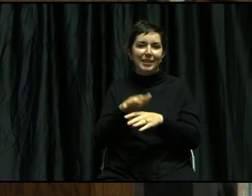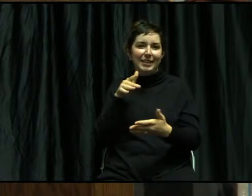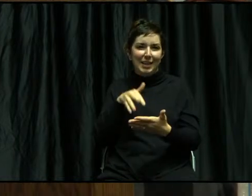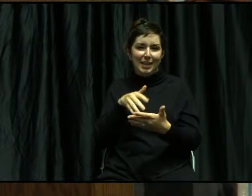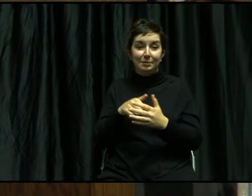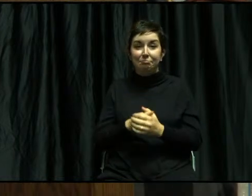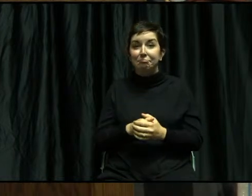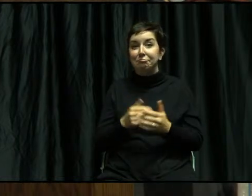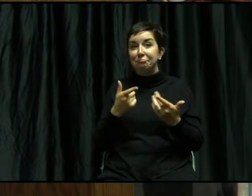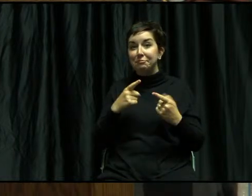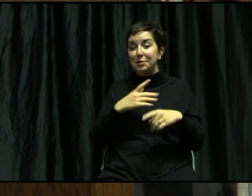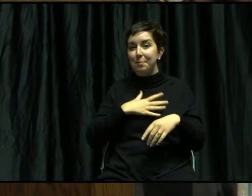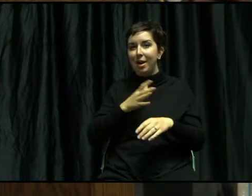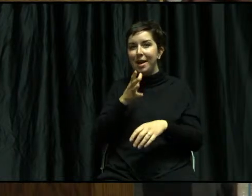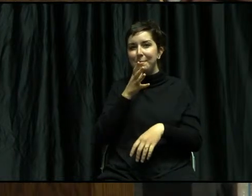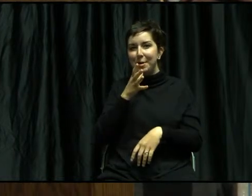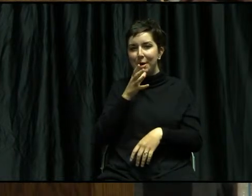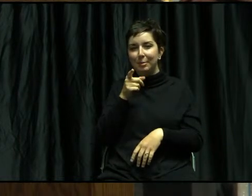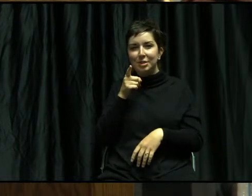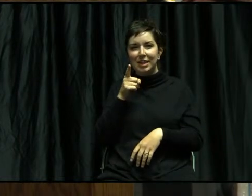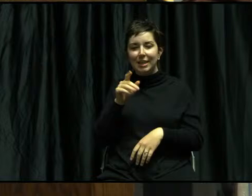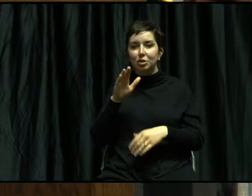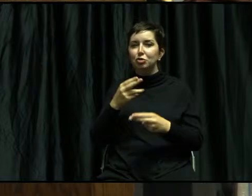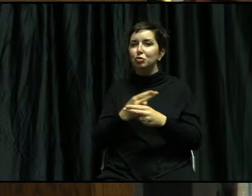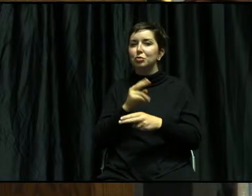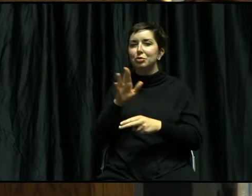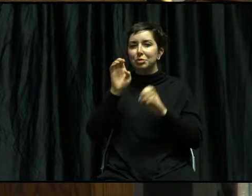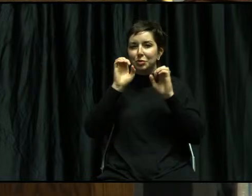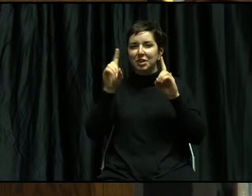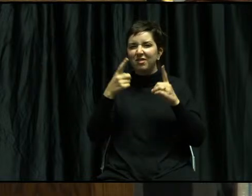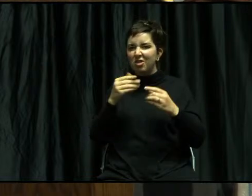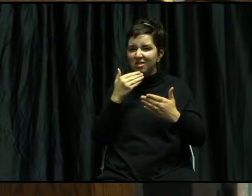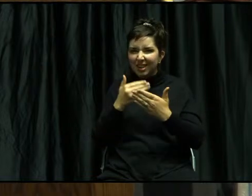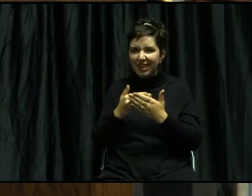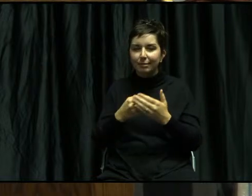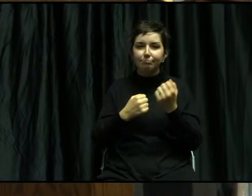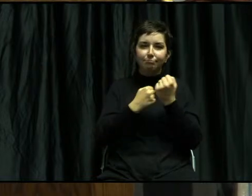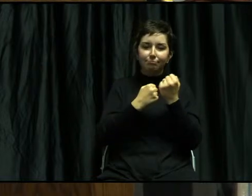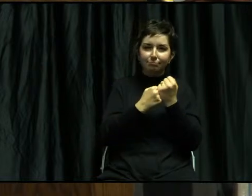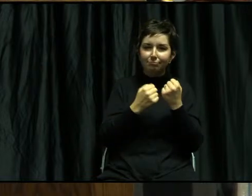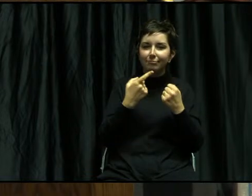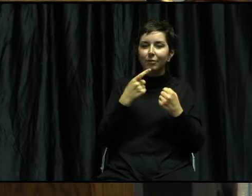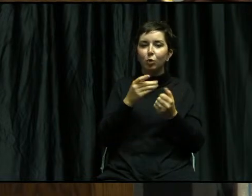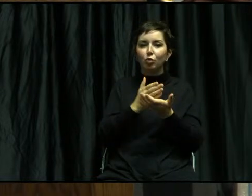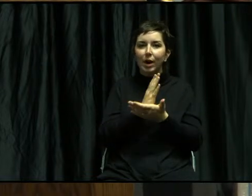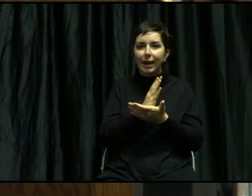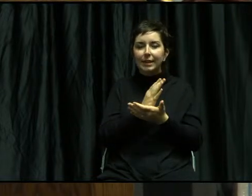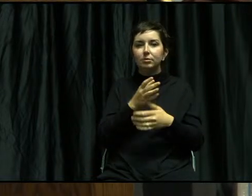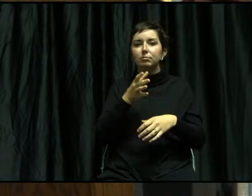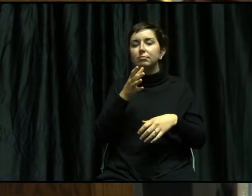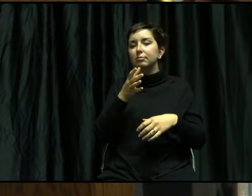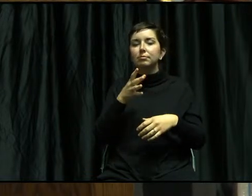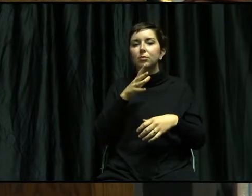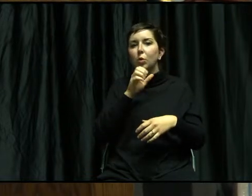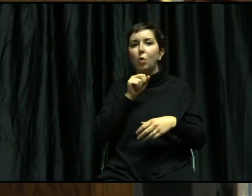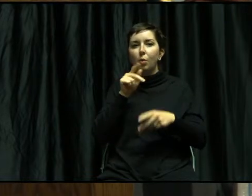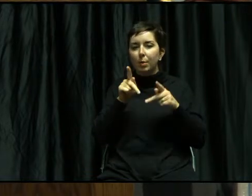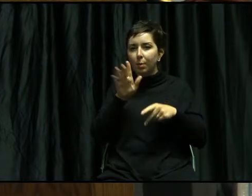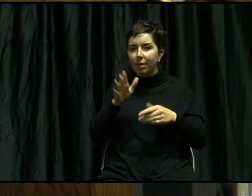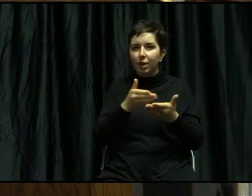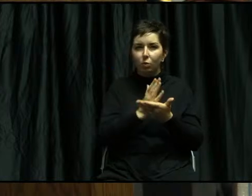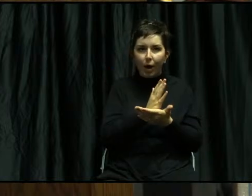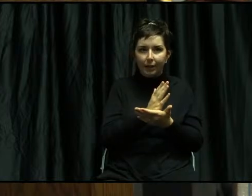Mom used her education as a force for good, advocating for elder rights after my grandpa fell victim to large financial